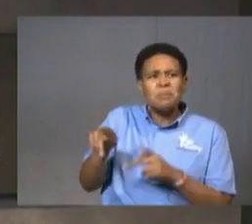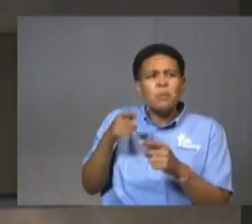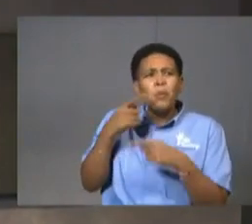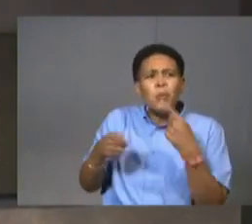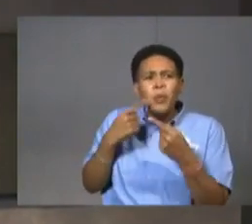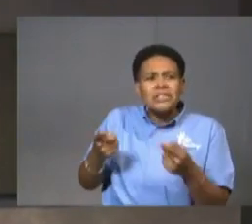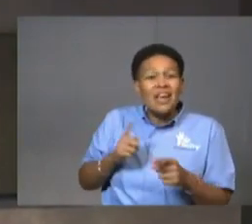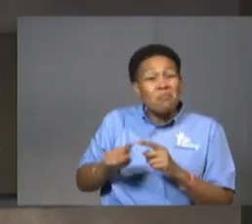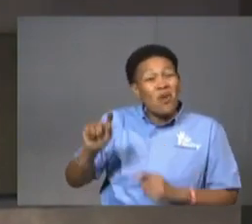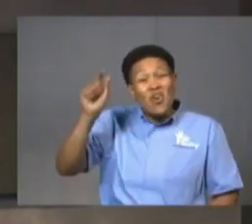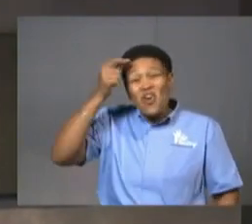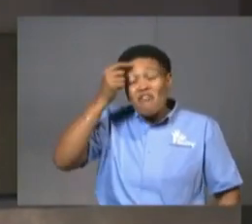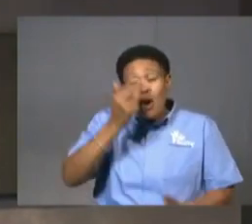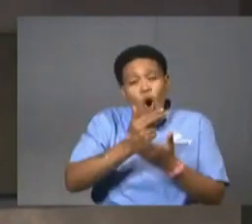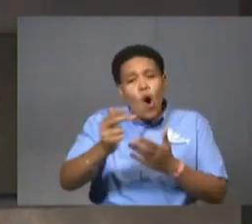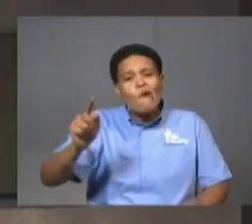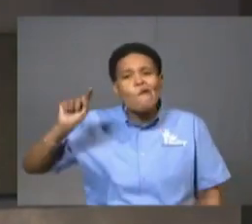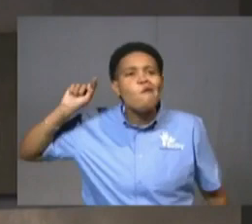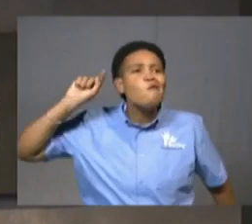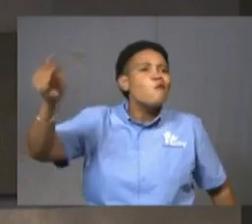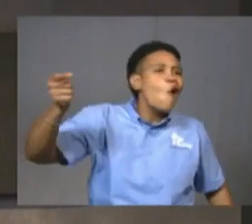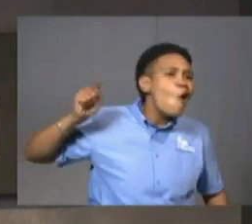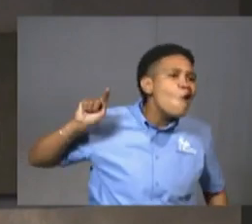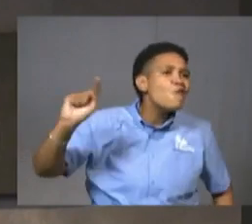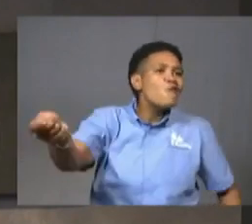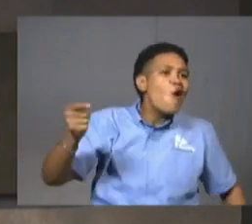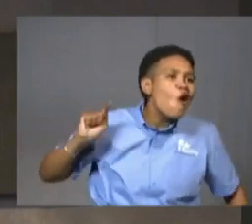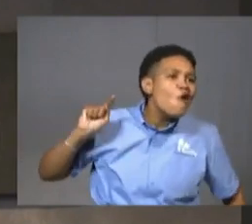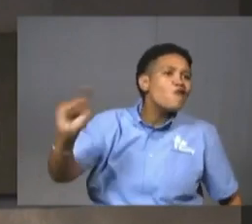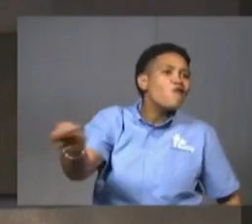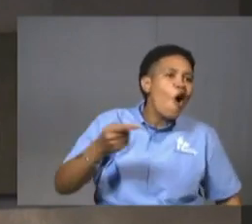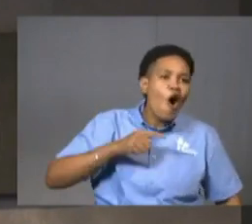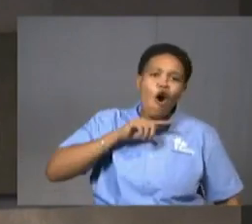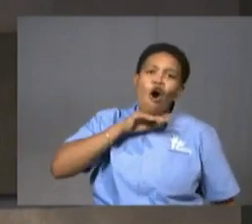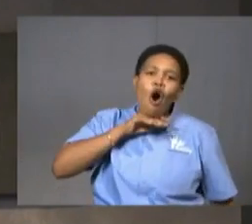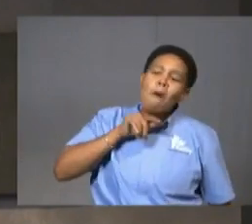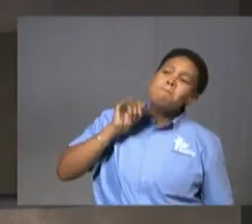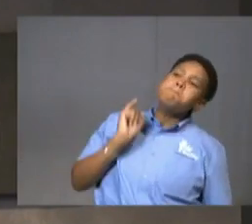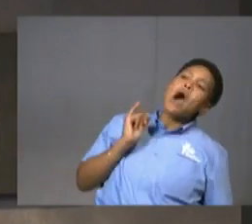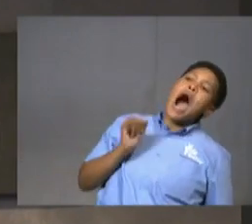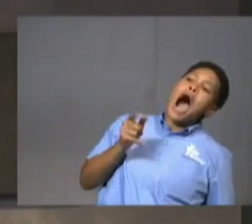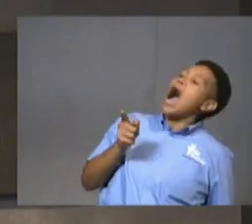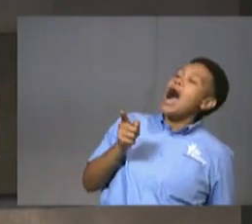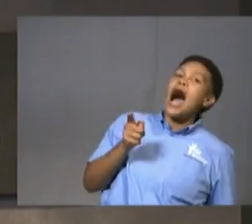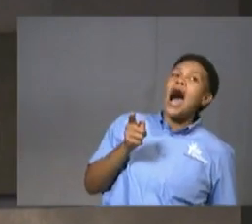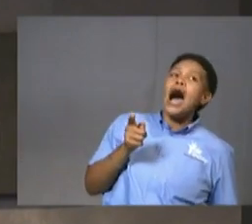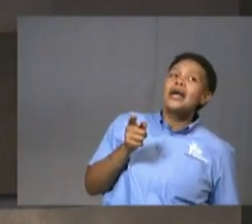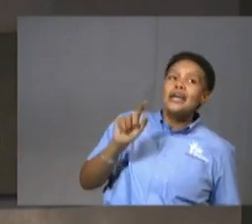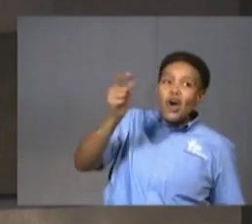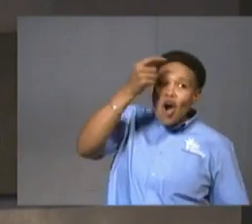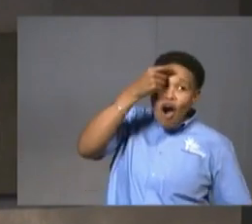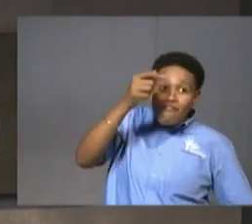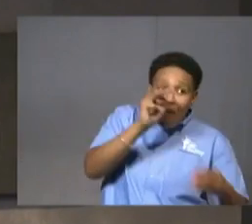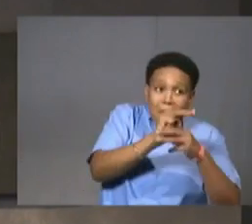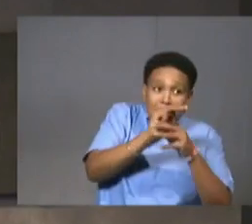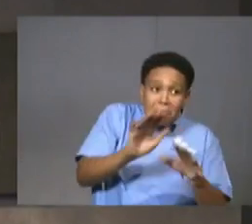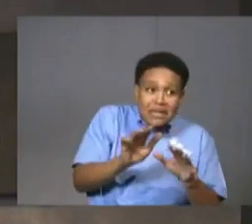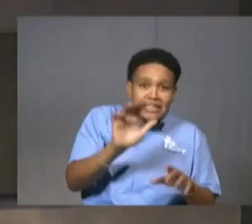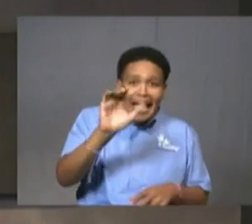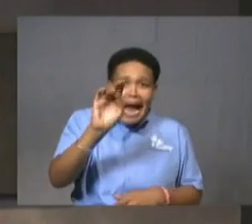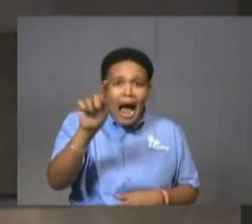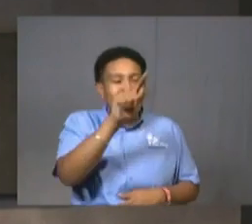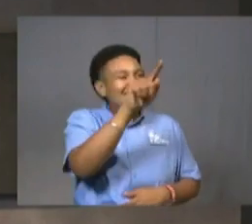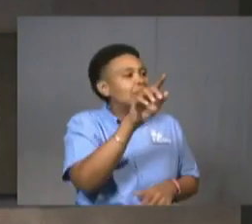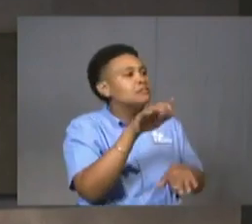history of Jamaica. Cabinet ministers, junior ministers have had to be either relieved of their posts